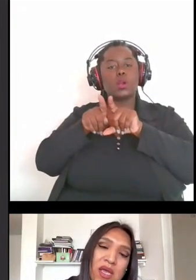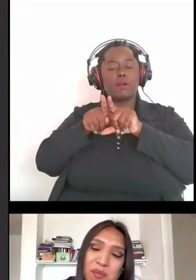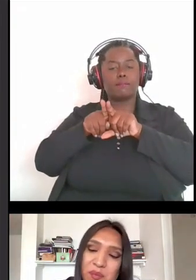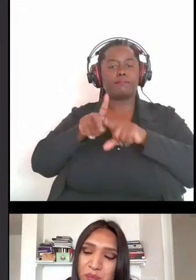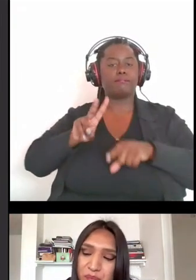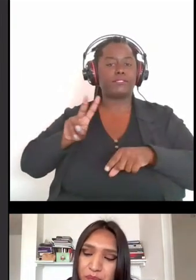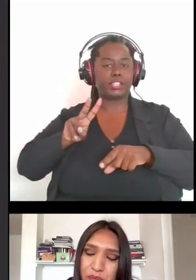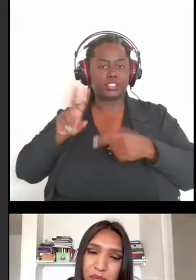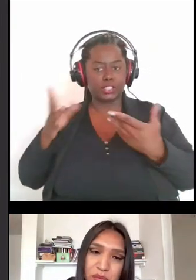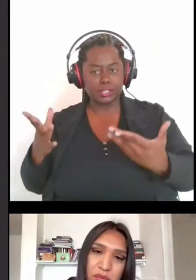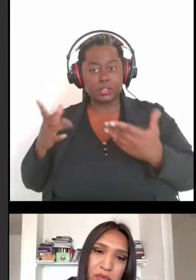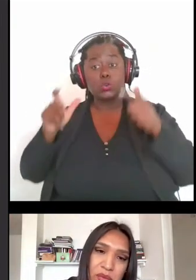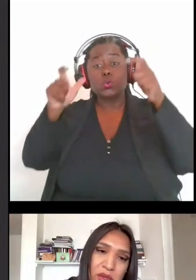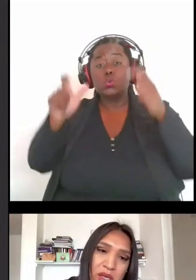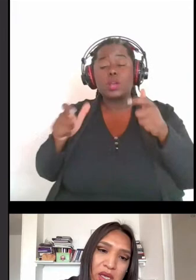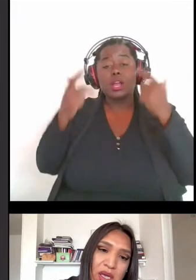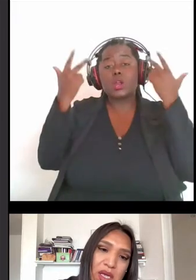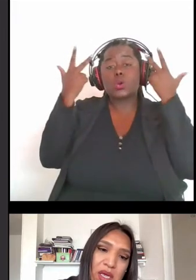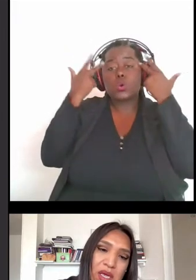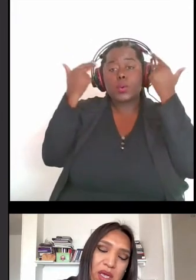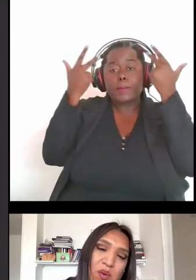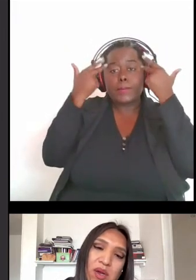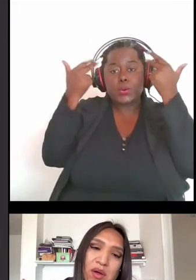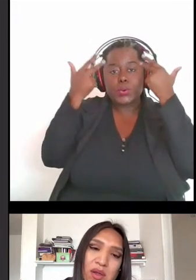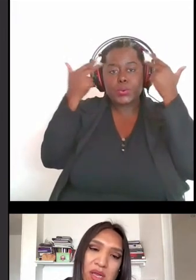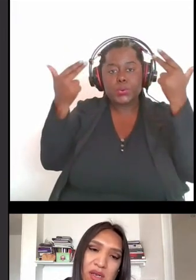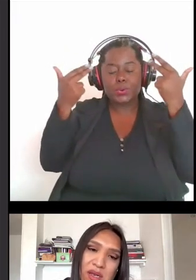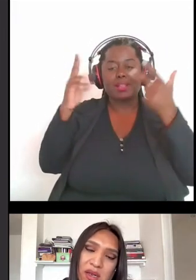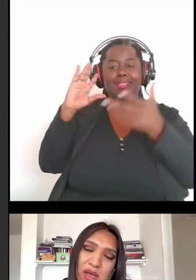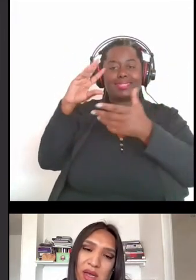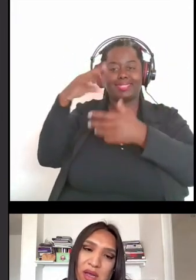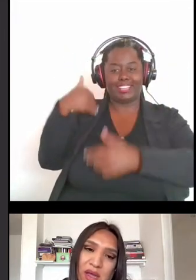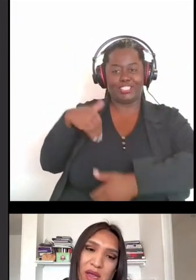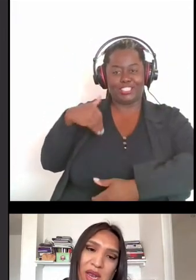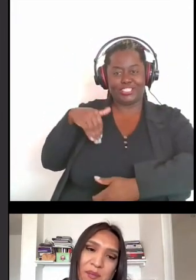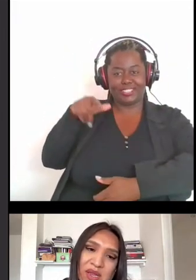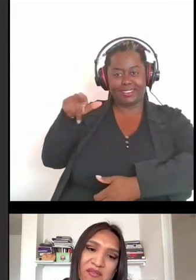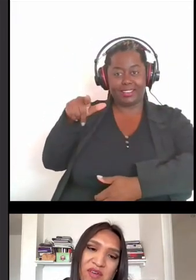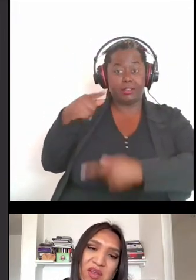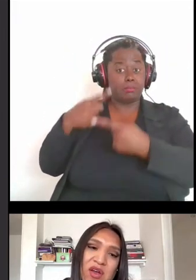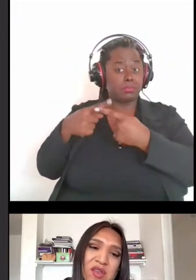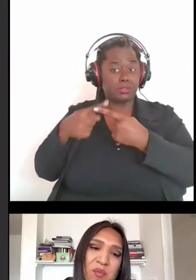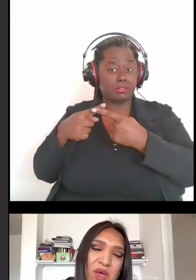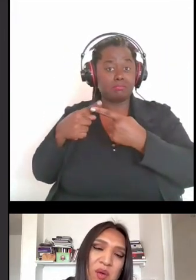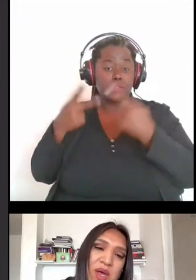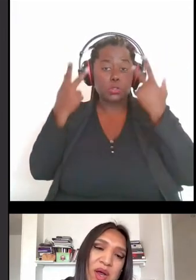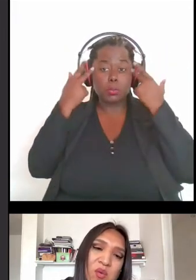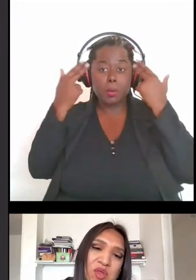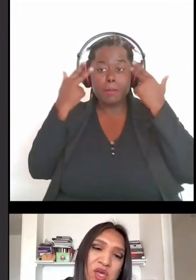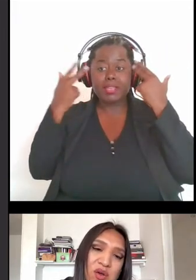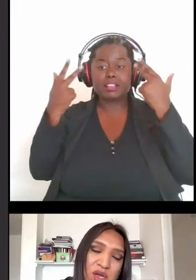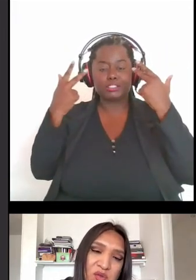Argentina Argentina is known for its meat so